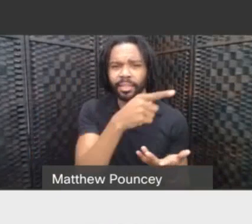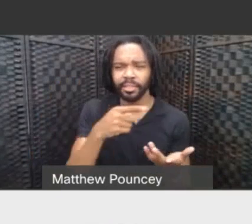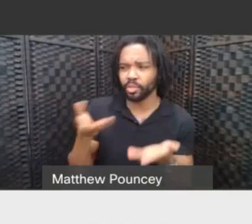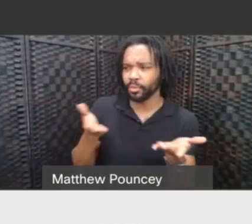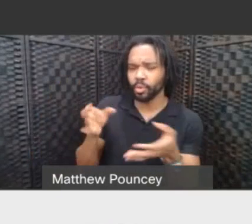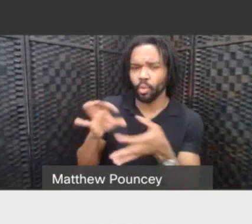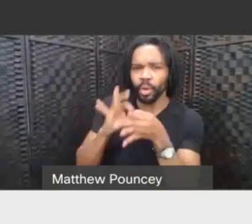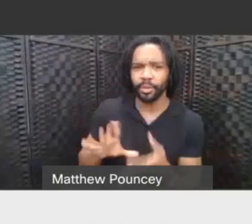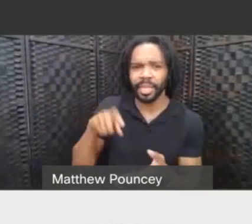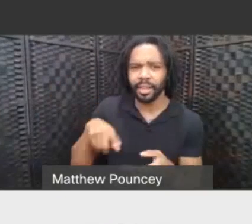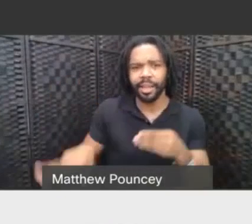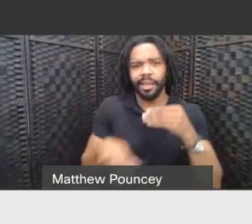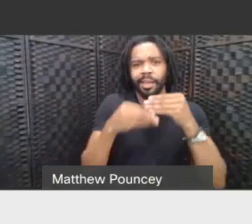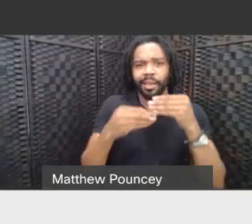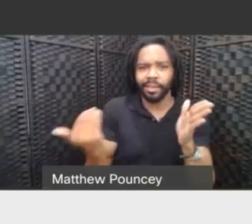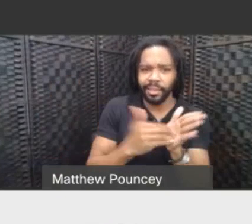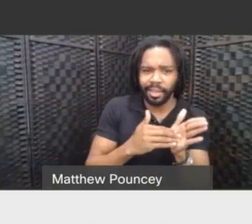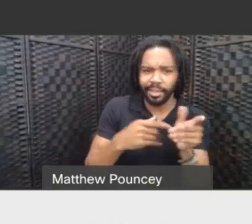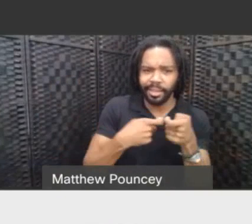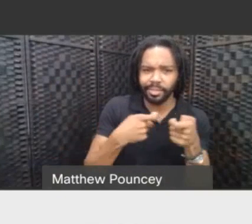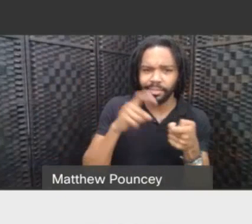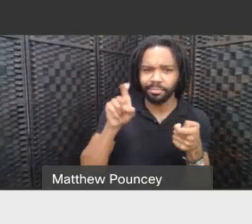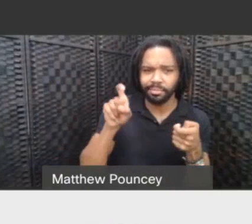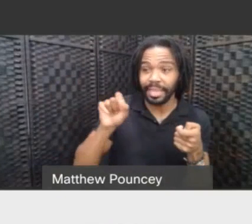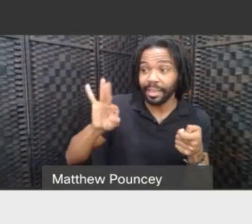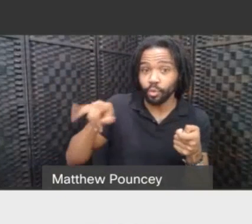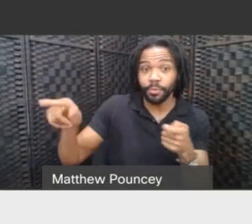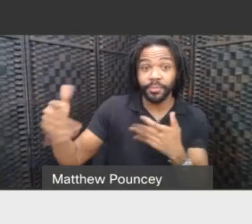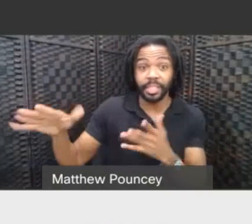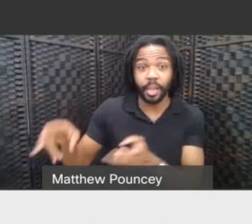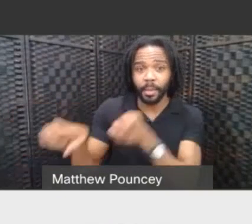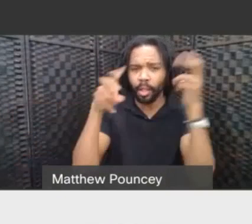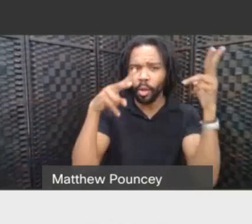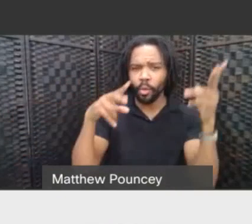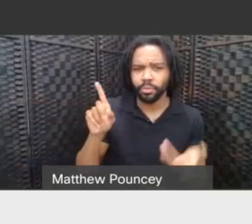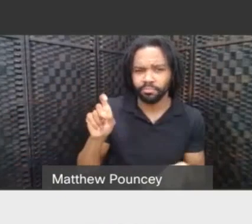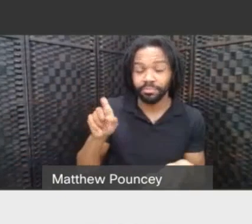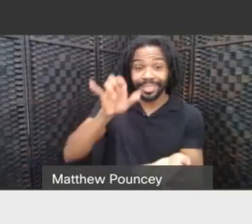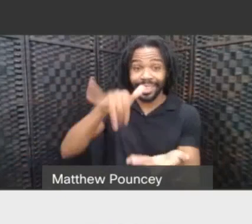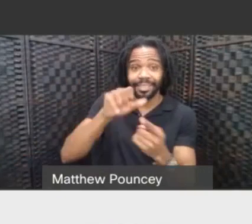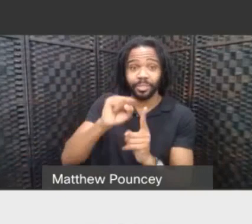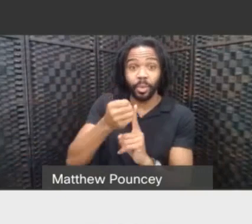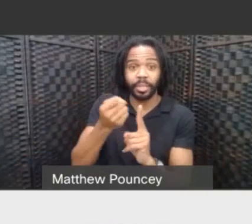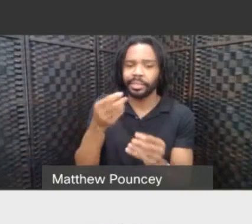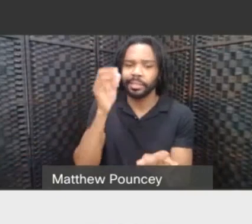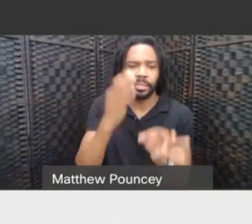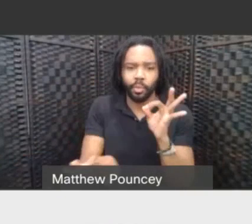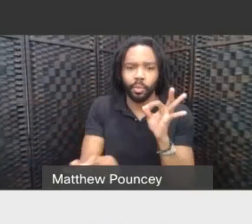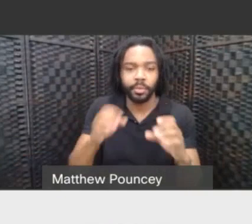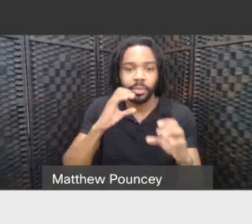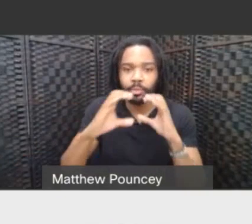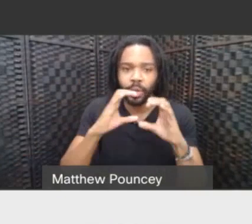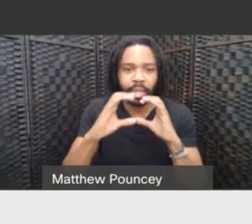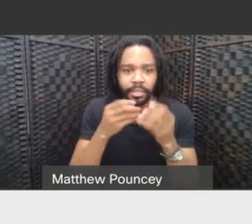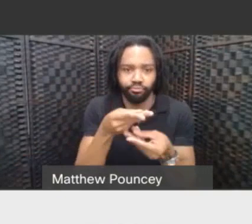it electronically if in fact it is already uploaded. So in cases like that, it's a simple communication, I believe, and if